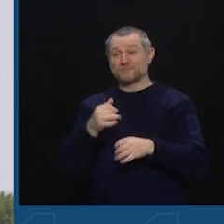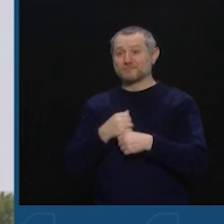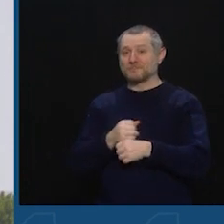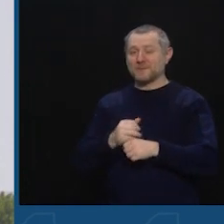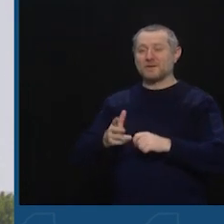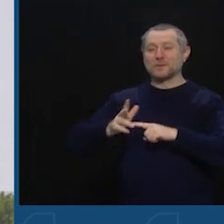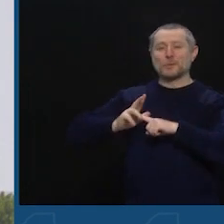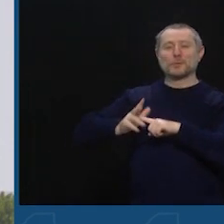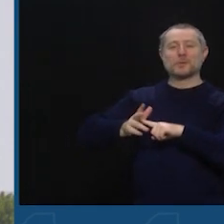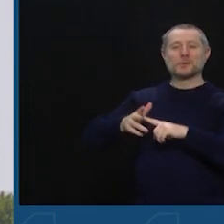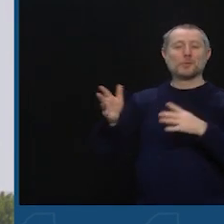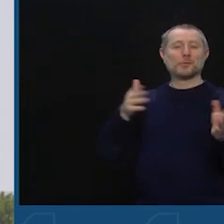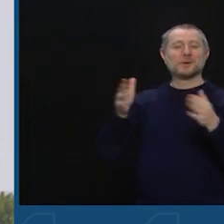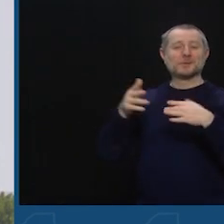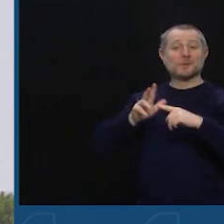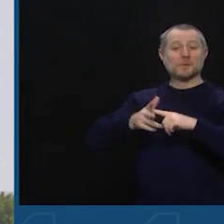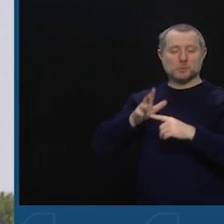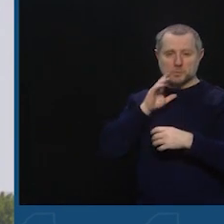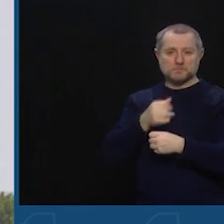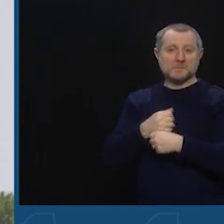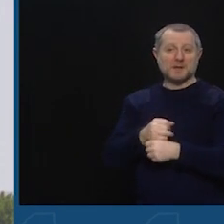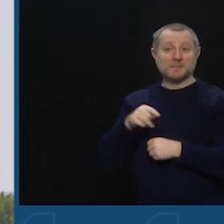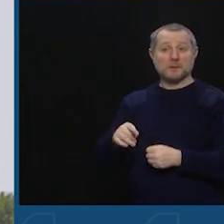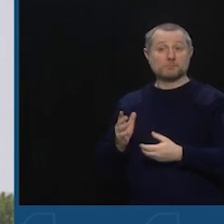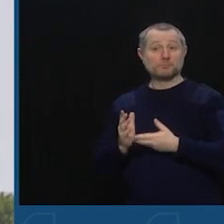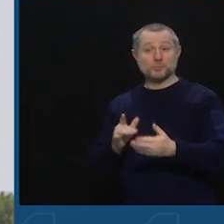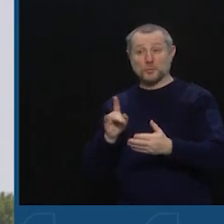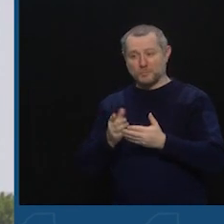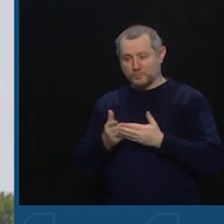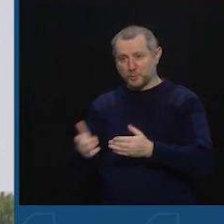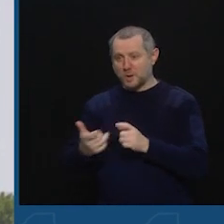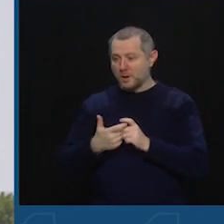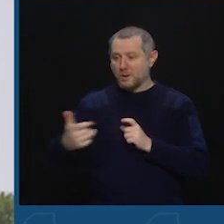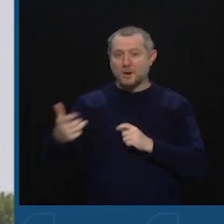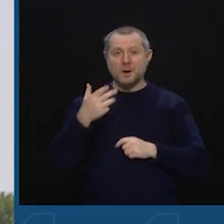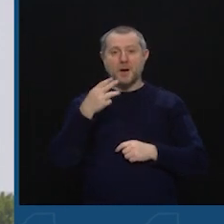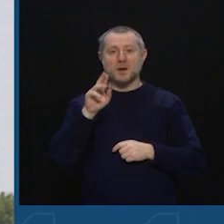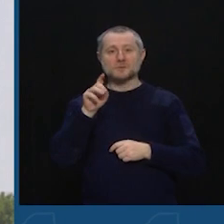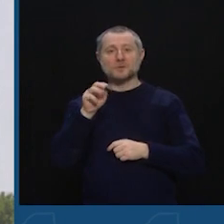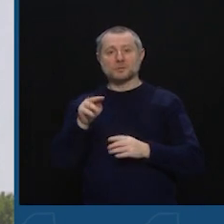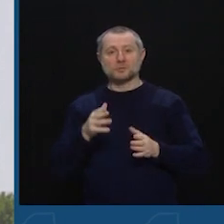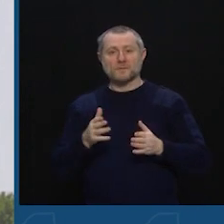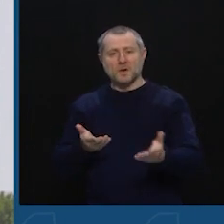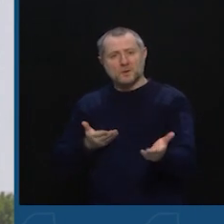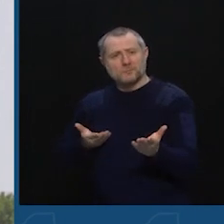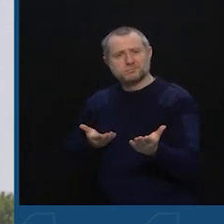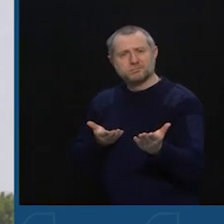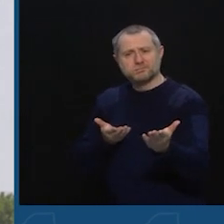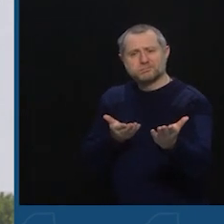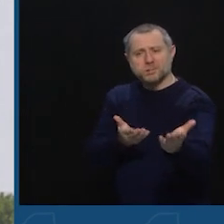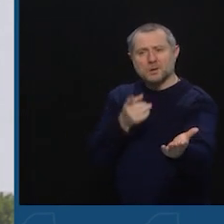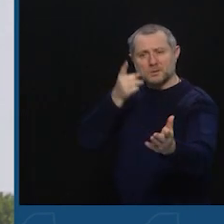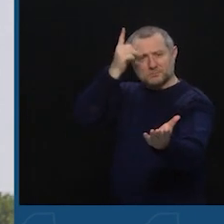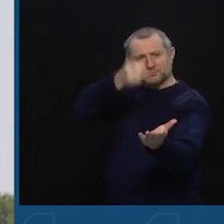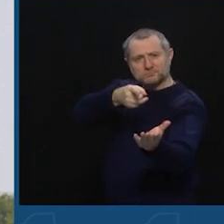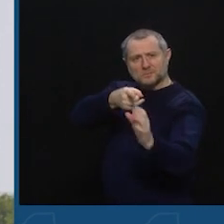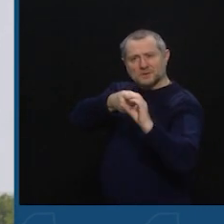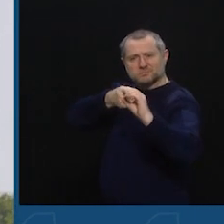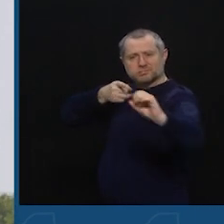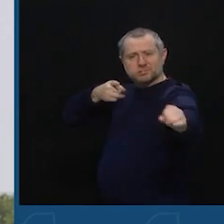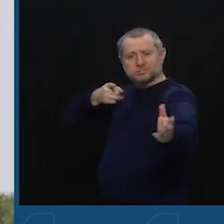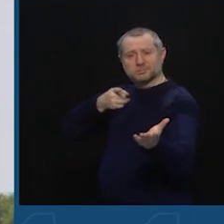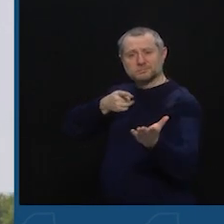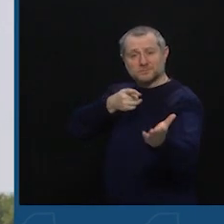down the Hudson River, just like Hudson Valley has been a catalyst for development for centuries. Literally, Hudson Valley developed by